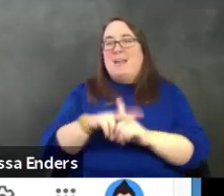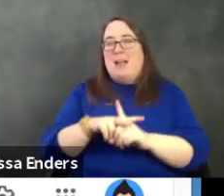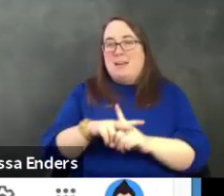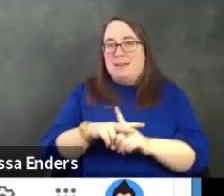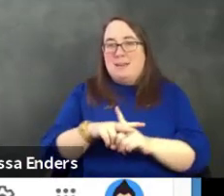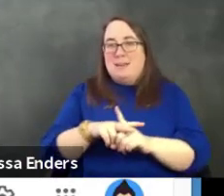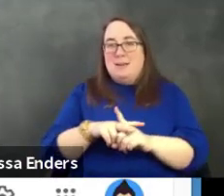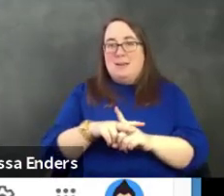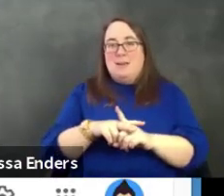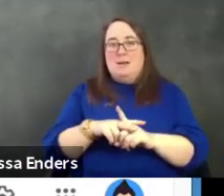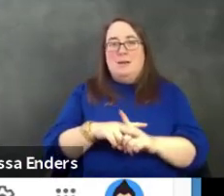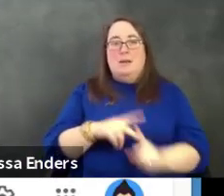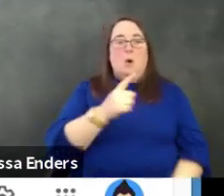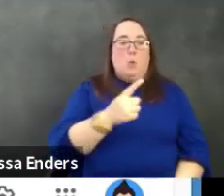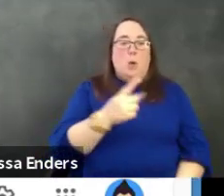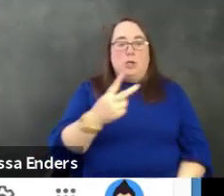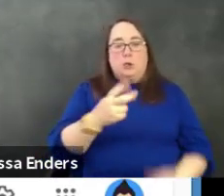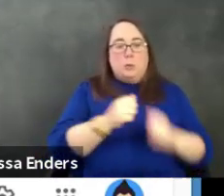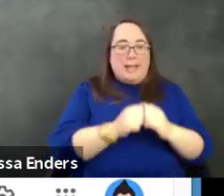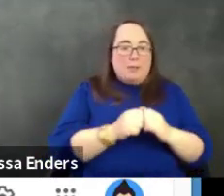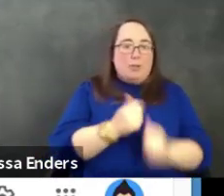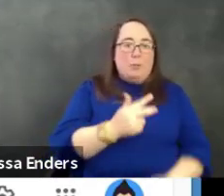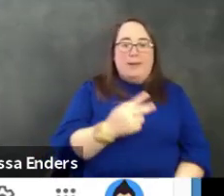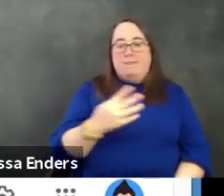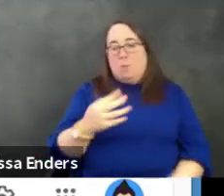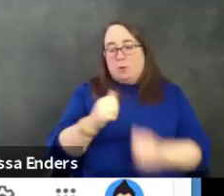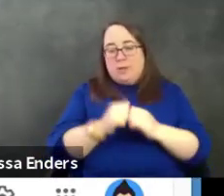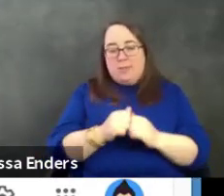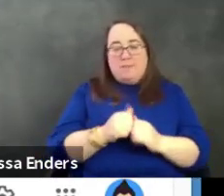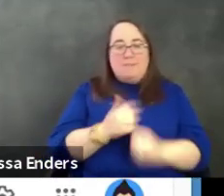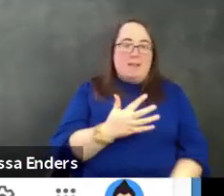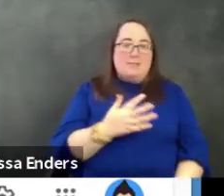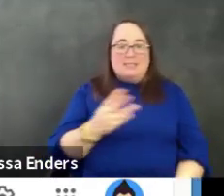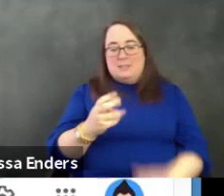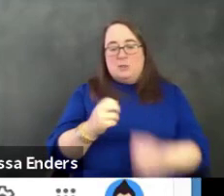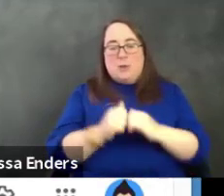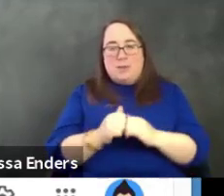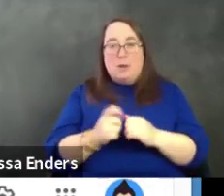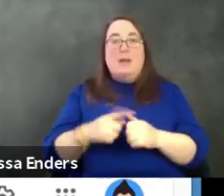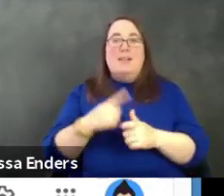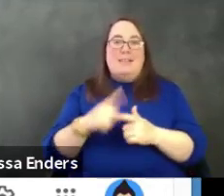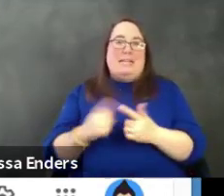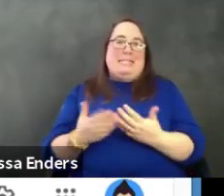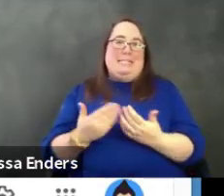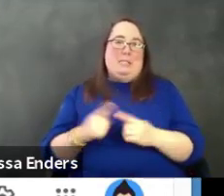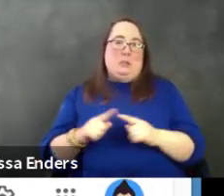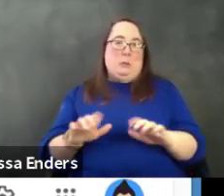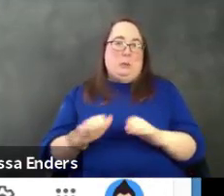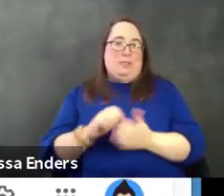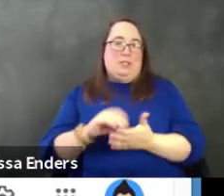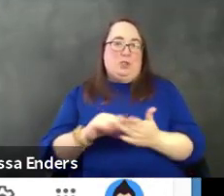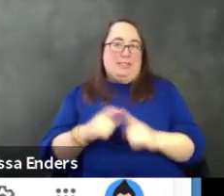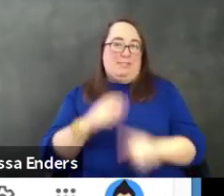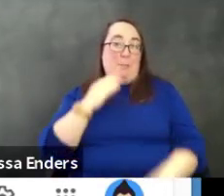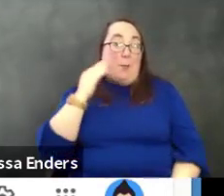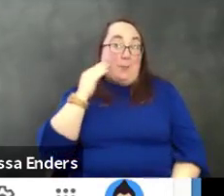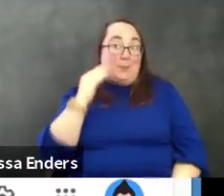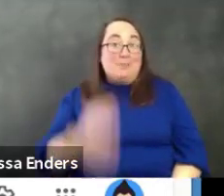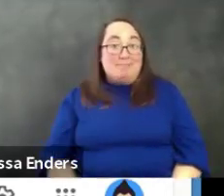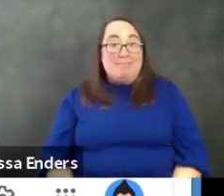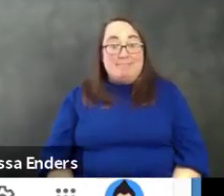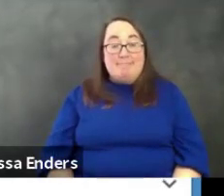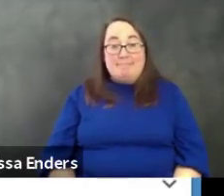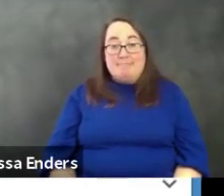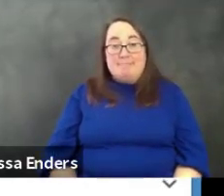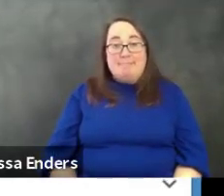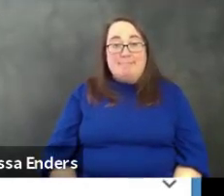always works together. 3 and 4 always works together. That's a way that you can make this be something you can do with your students virtually. Okay. So